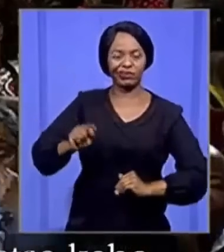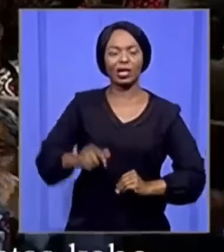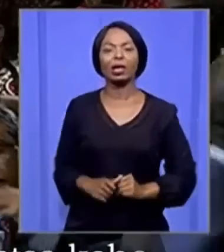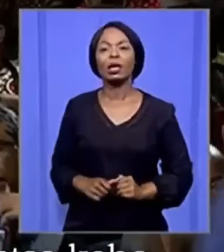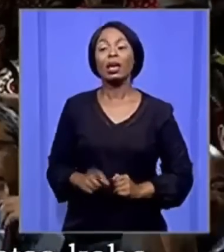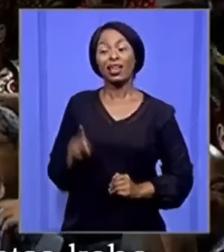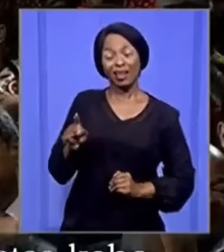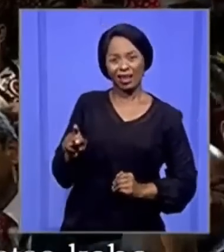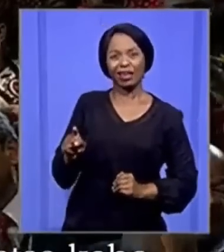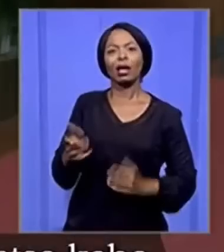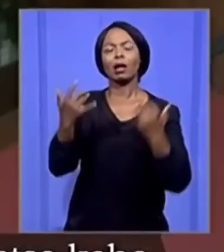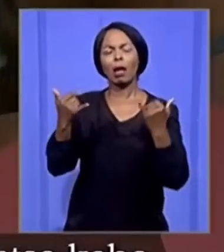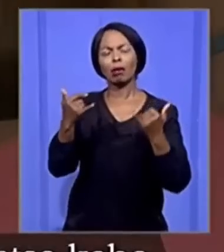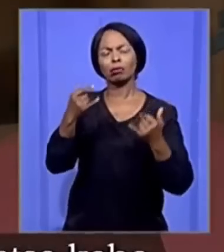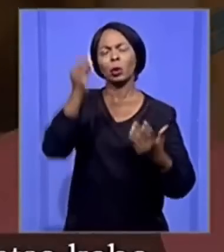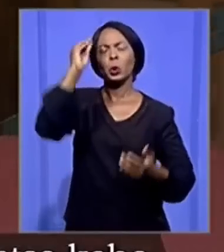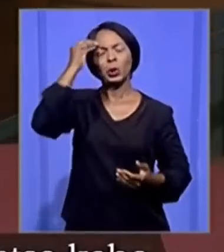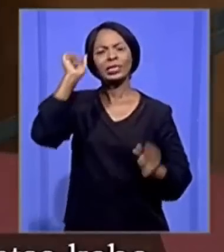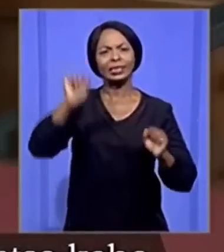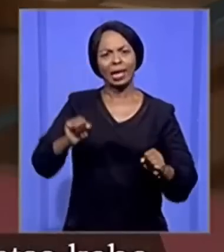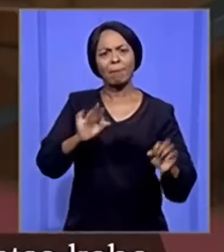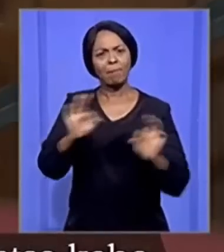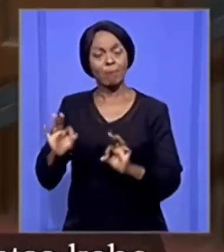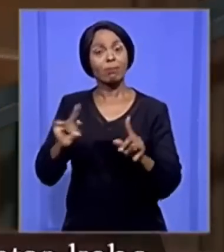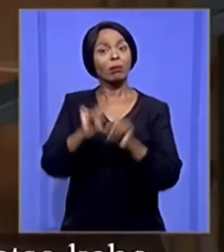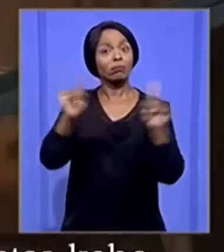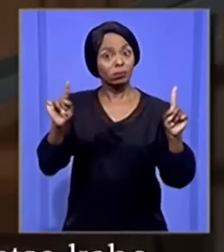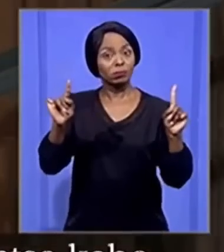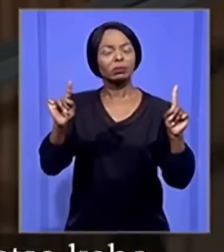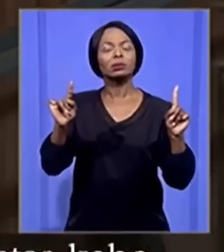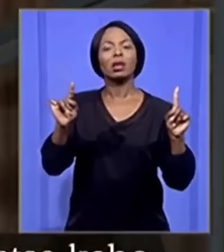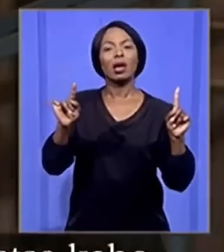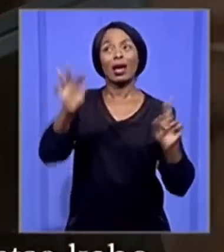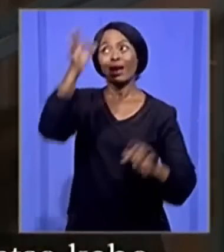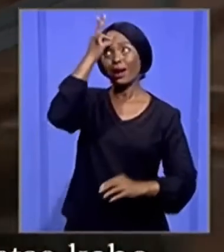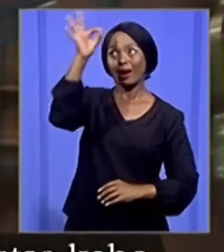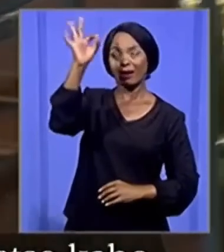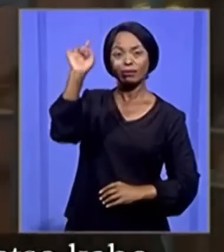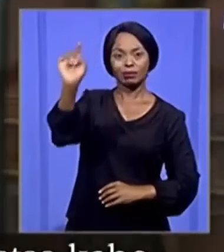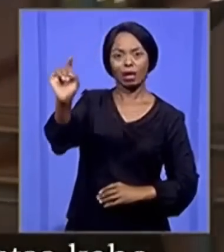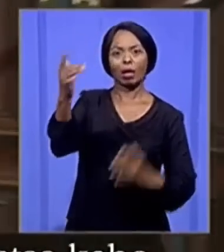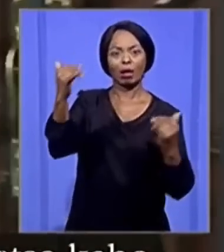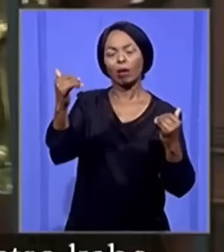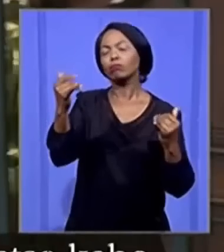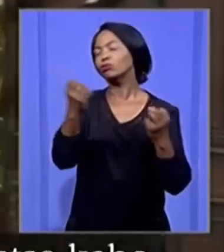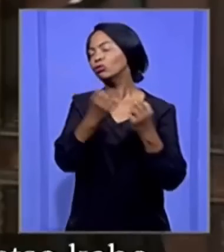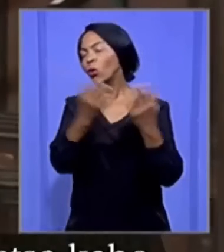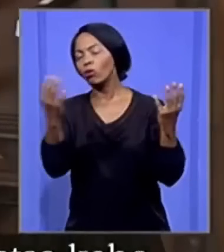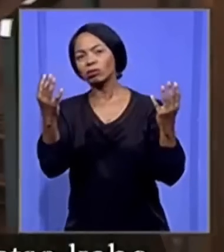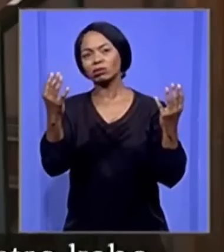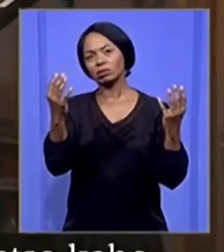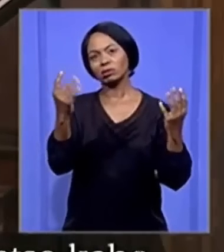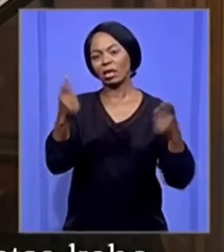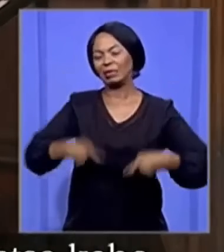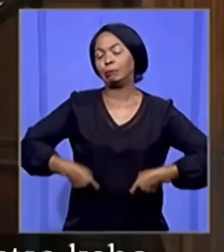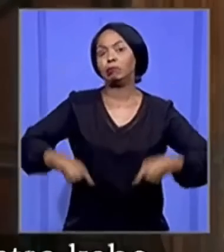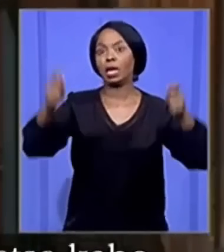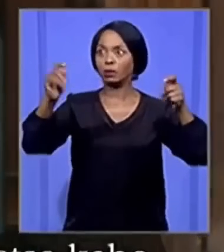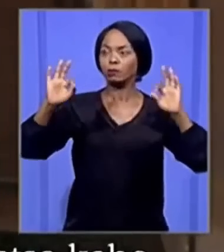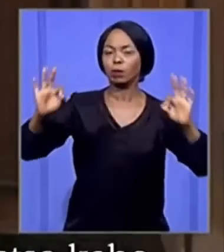yona ke tabe e botse mare bothata ke gore mmušo o palela ke go šomiša tšhelete